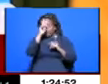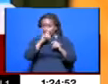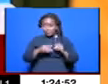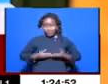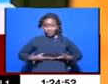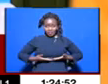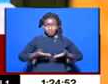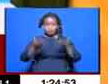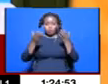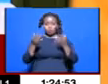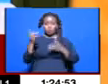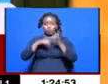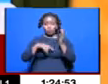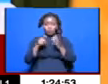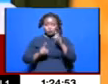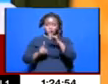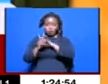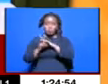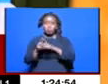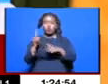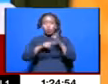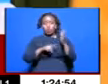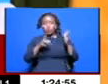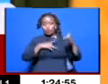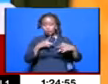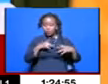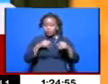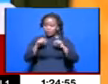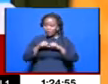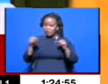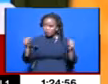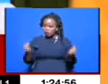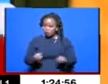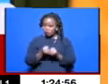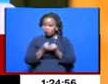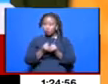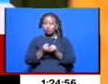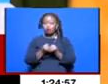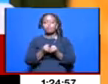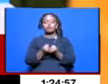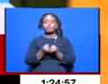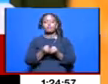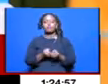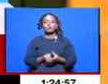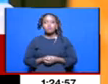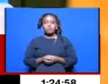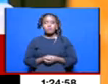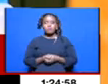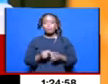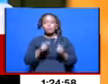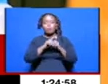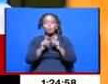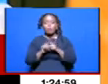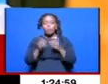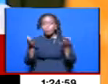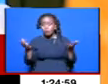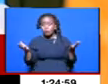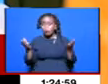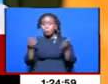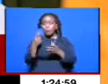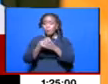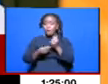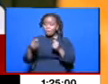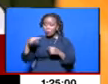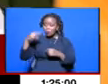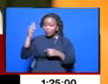forms what we consider a social contract. And both the High Court and Court of